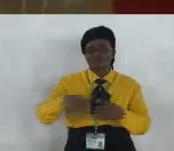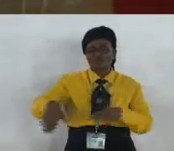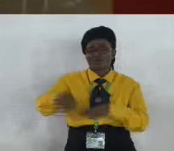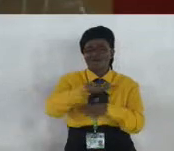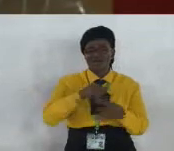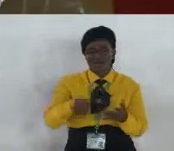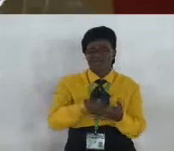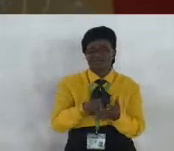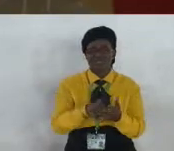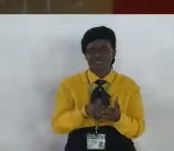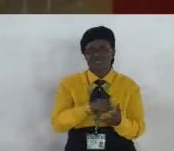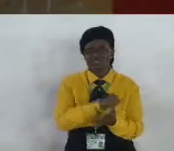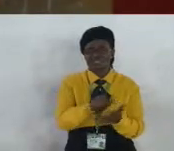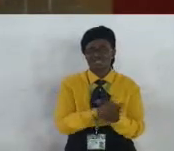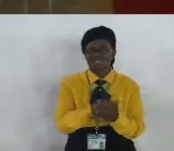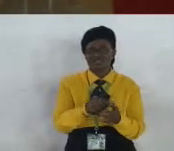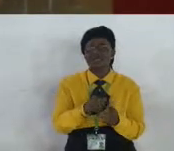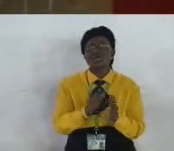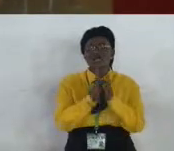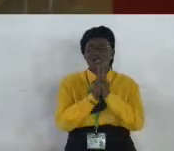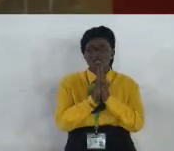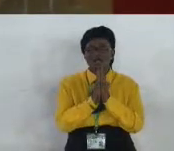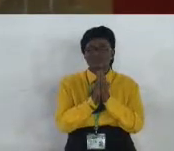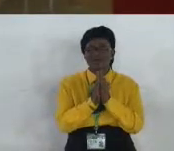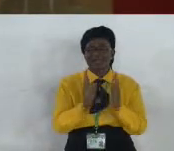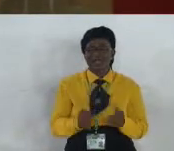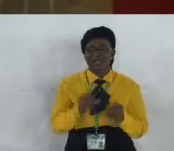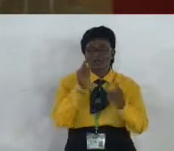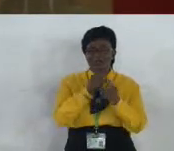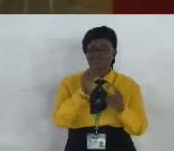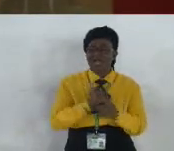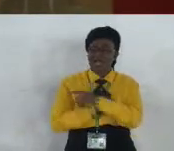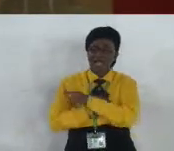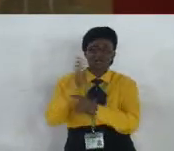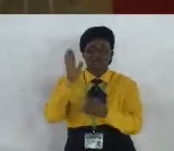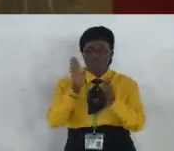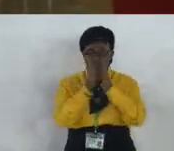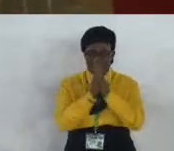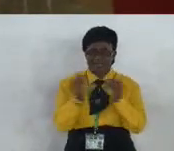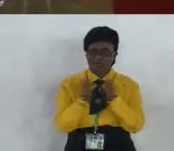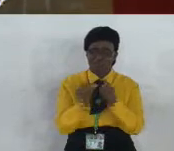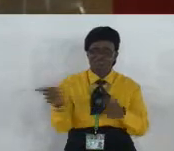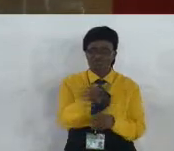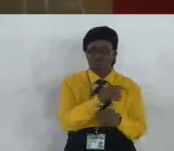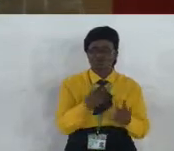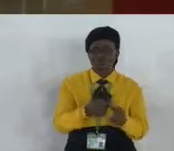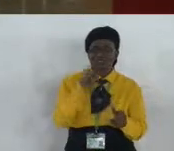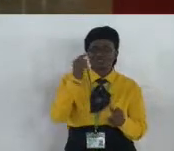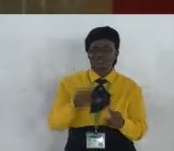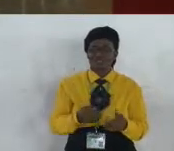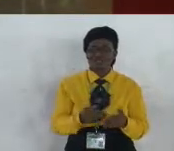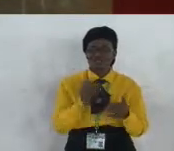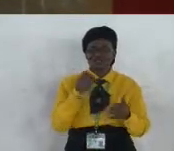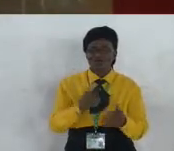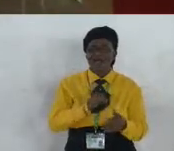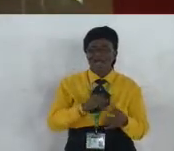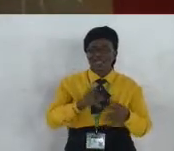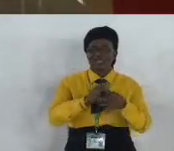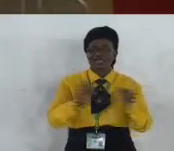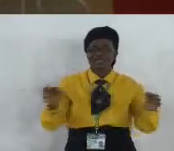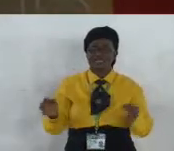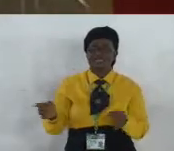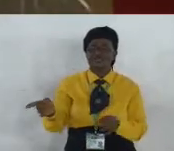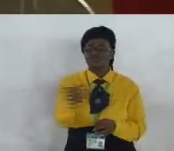I'm going to pray with you first before I release you to go on taking